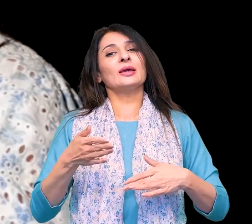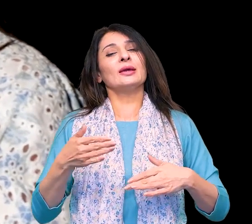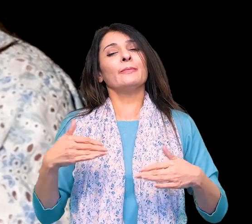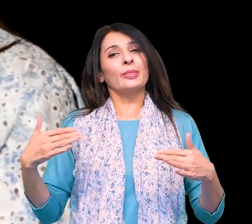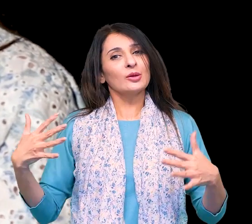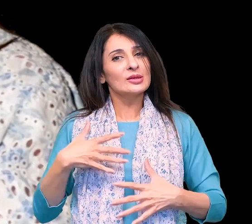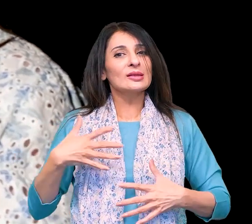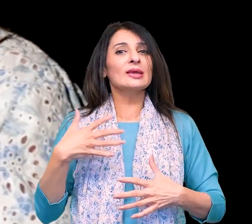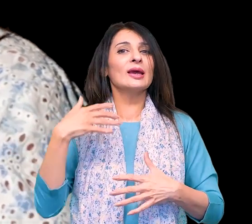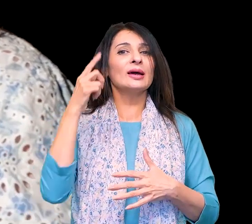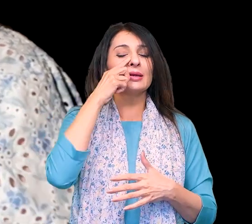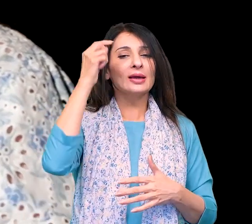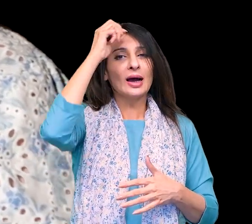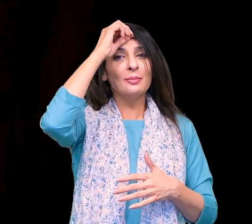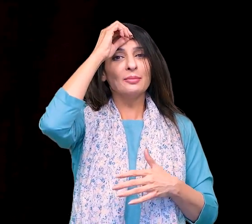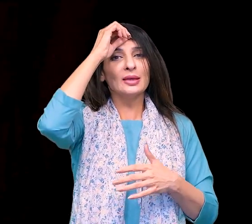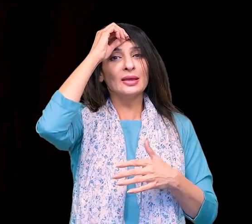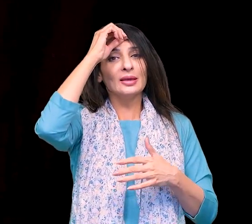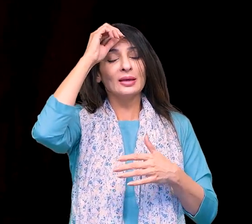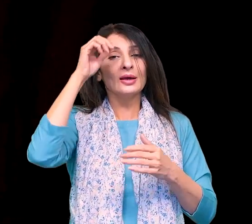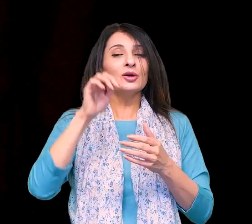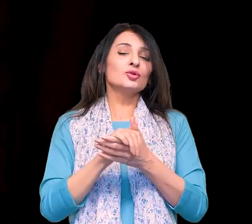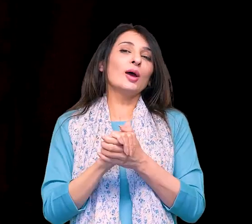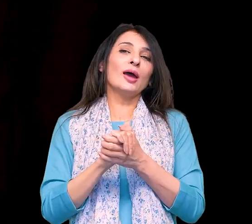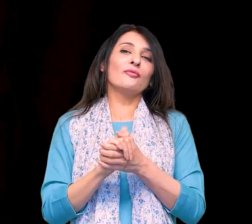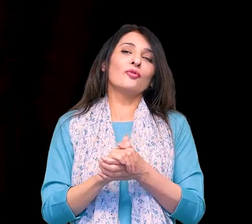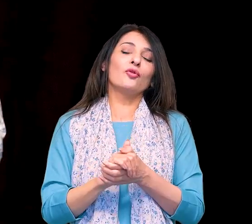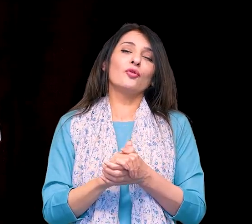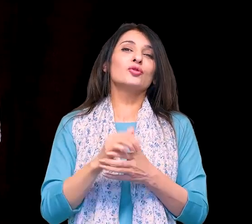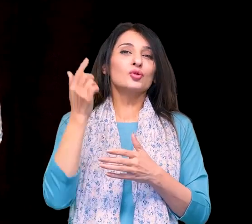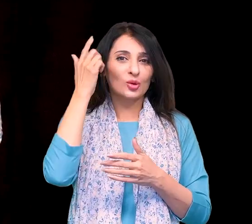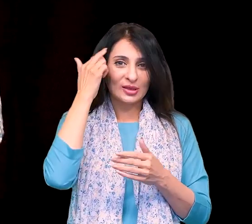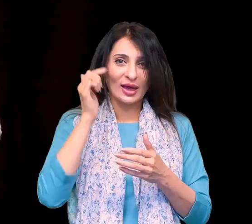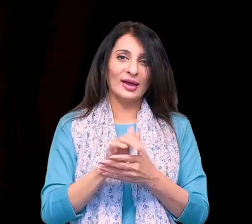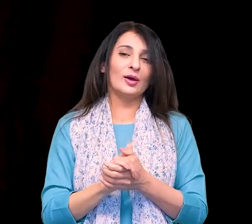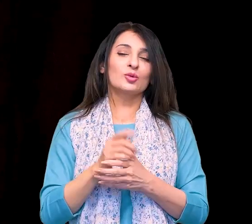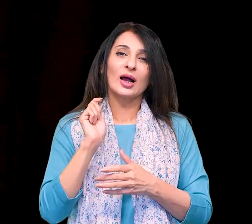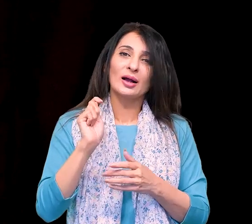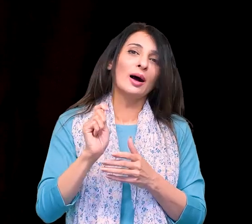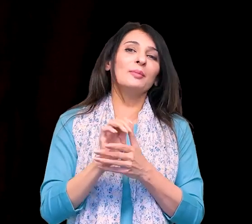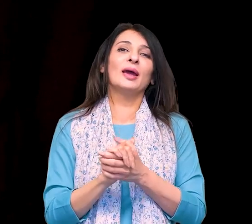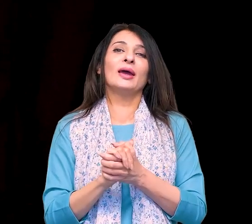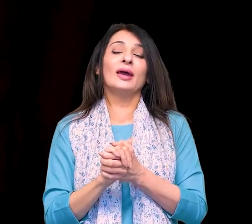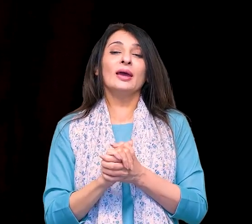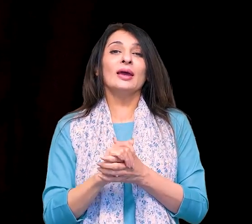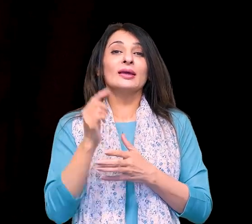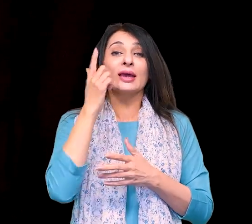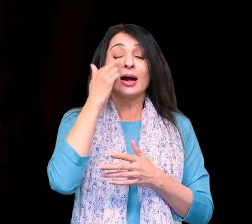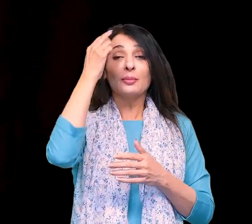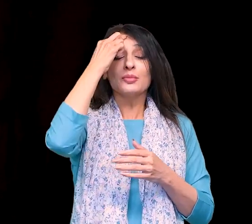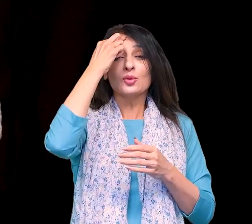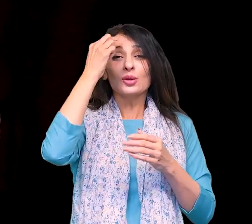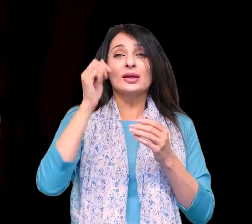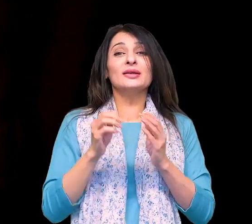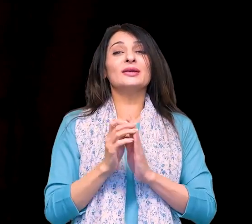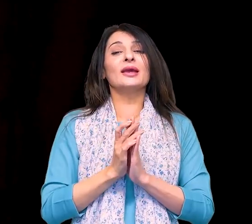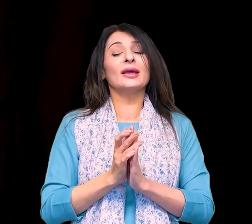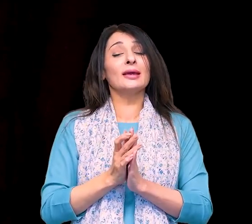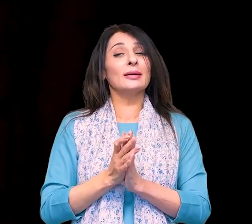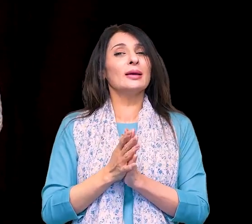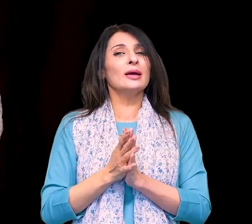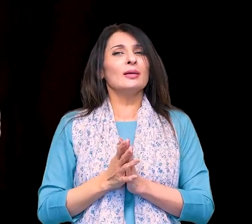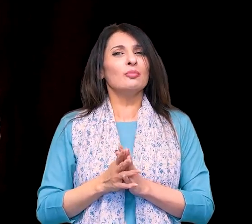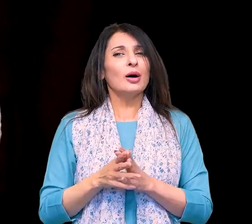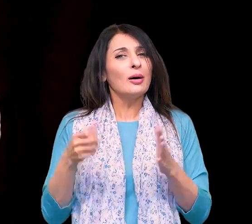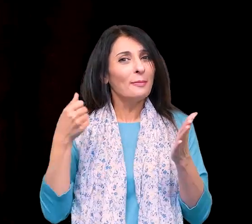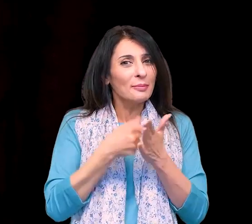provide them with the tools. So those tools can be just awareness sessions, how do you diagnose or how do you figure out if your